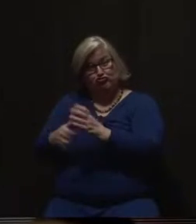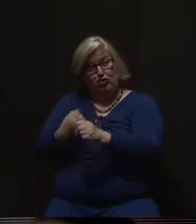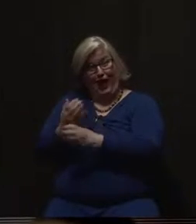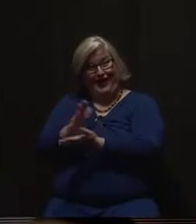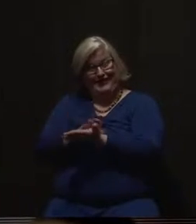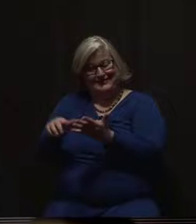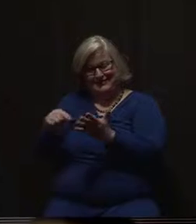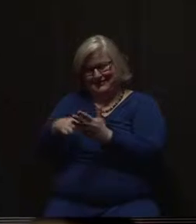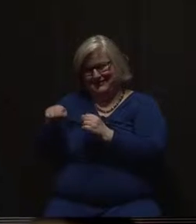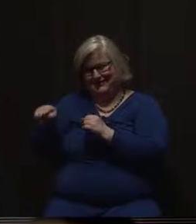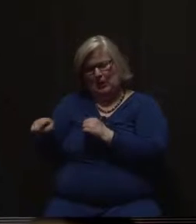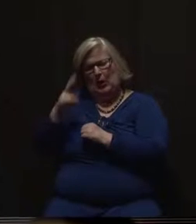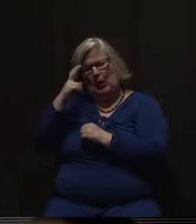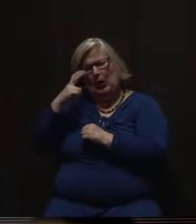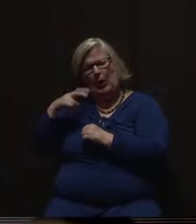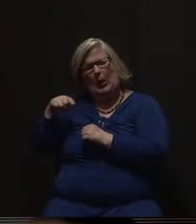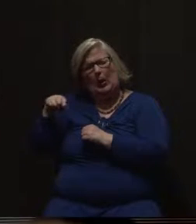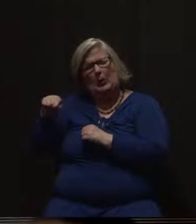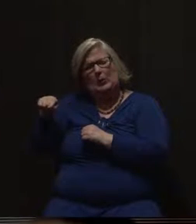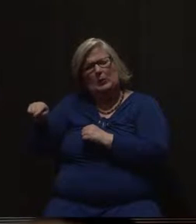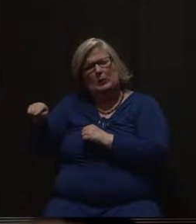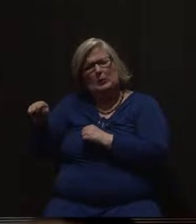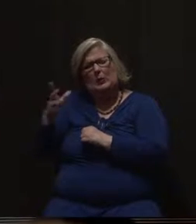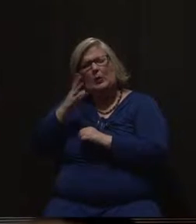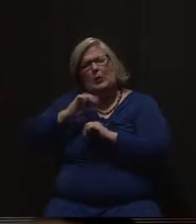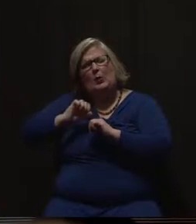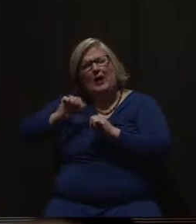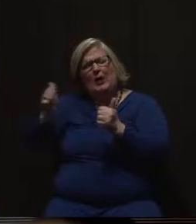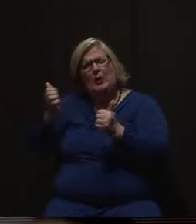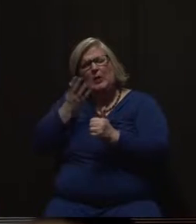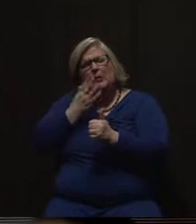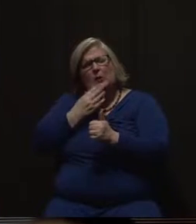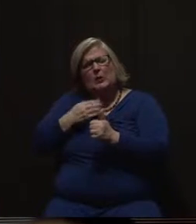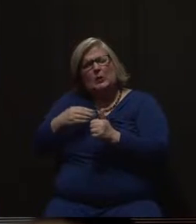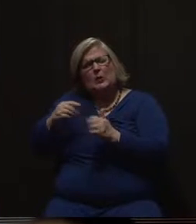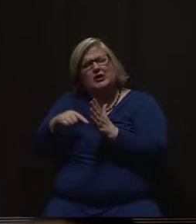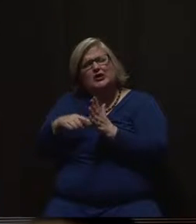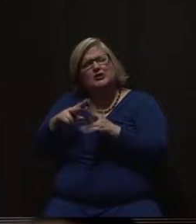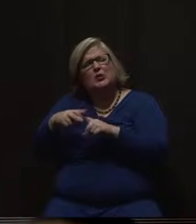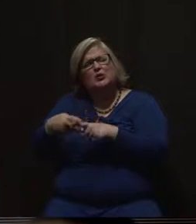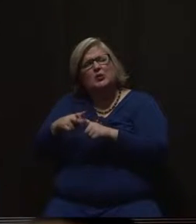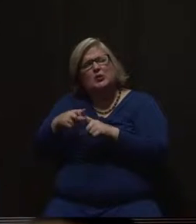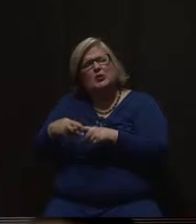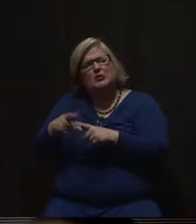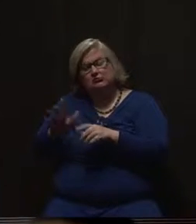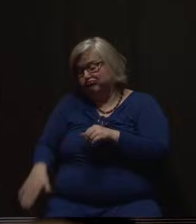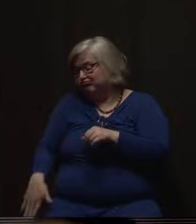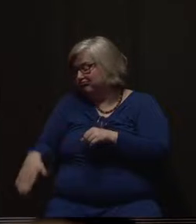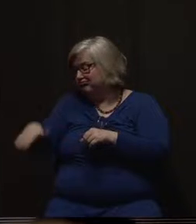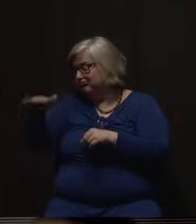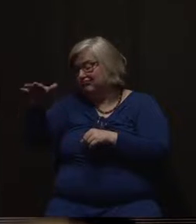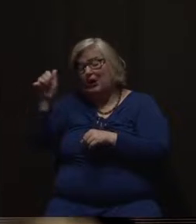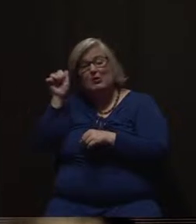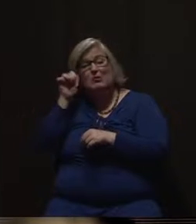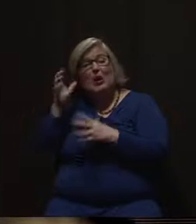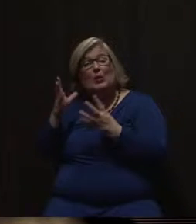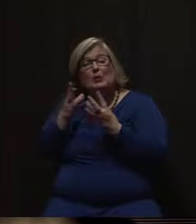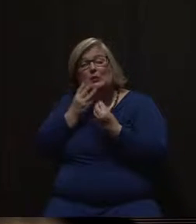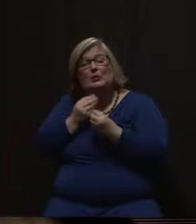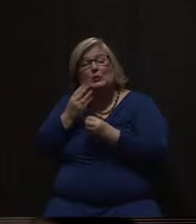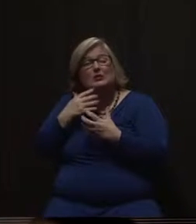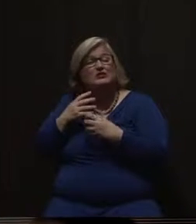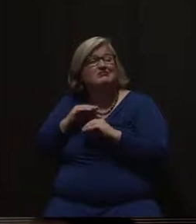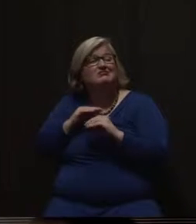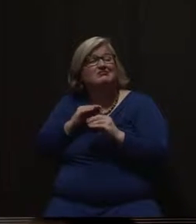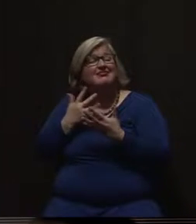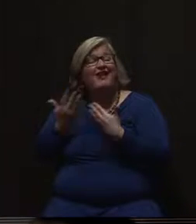very old and very kind of well-used tools, and we've all grown up learning them. And they work so well because we've all grown up